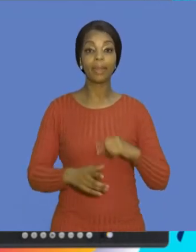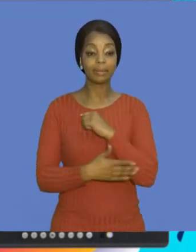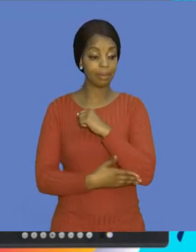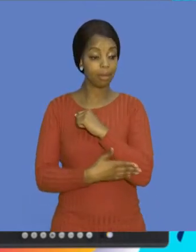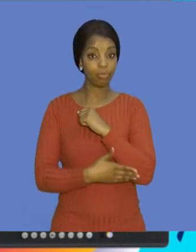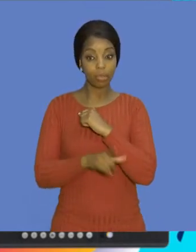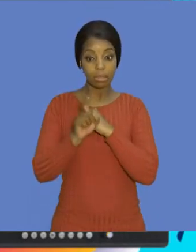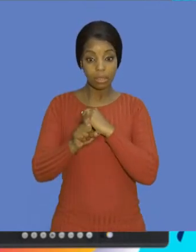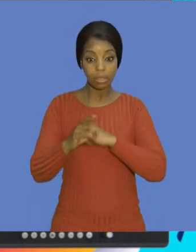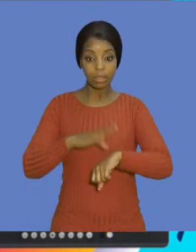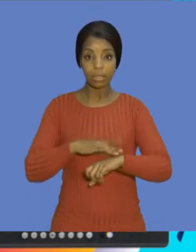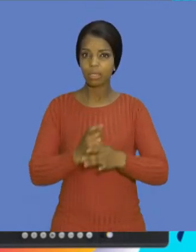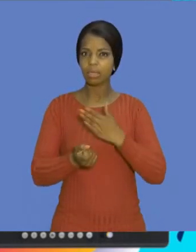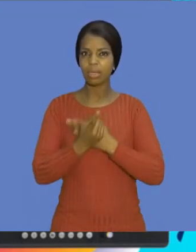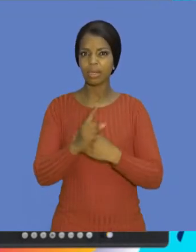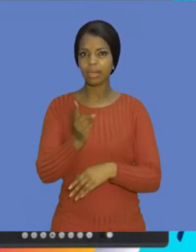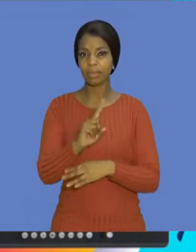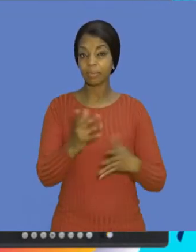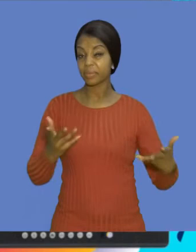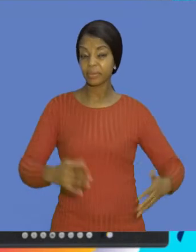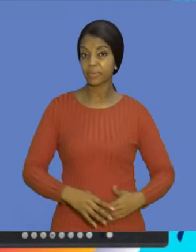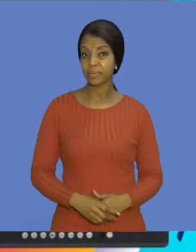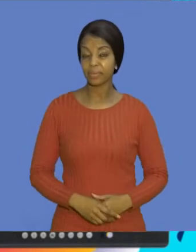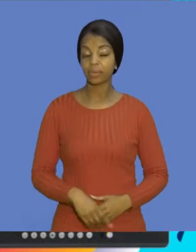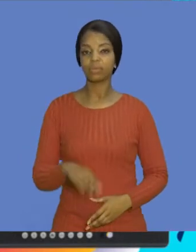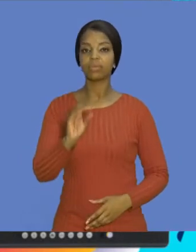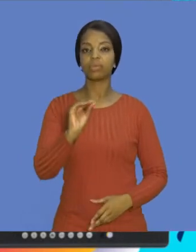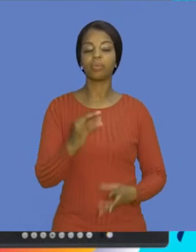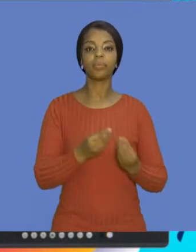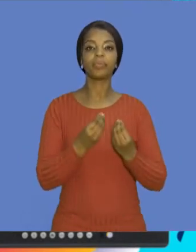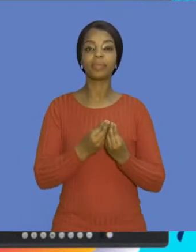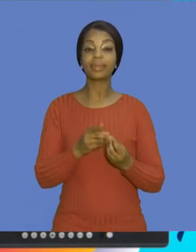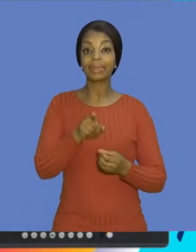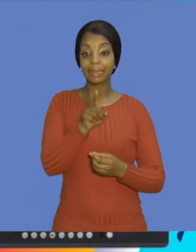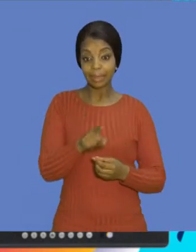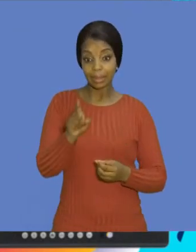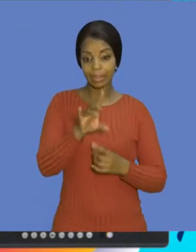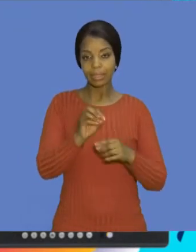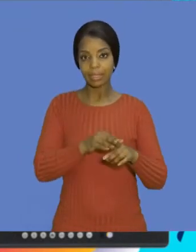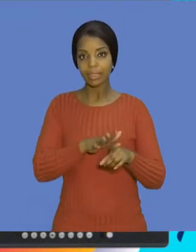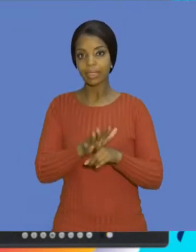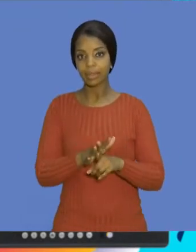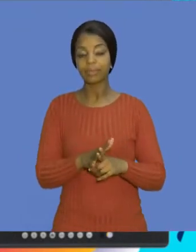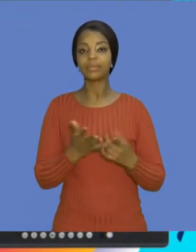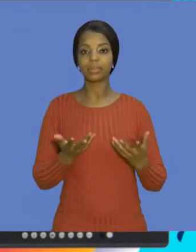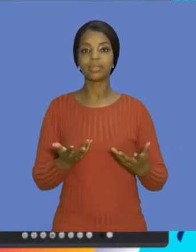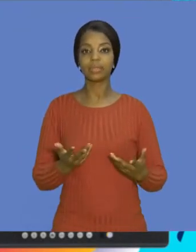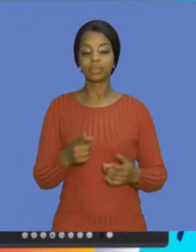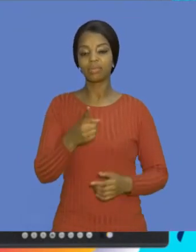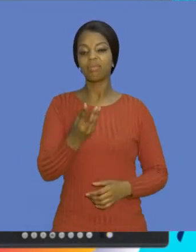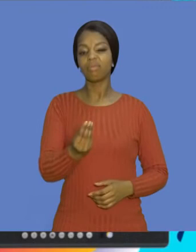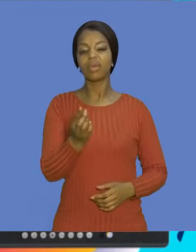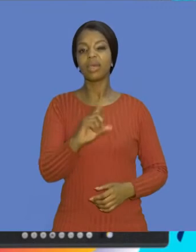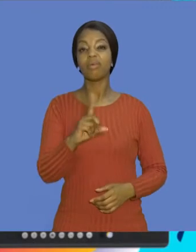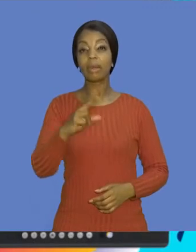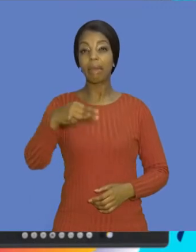in the society at that time. You know, there's a lot of factors that will affect how the rate is increased. Maybe there's high demand